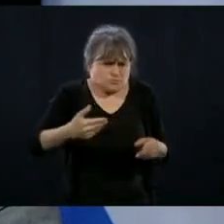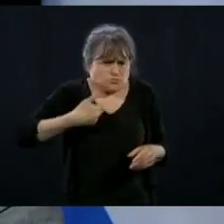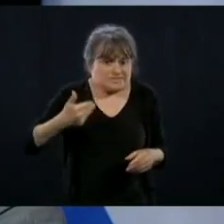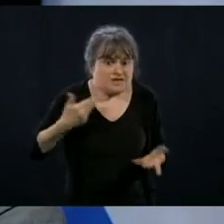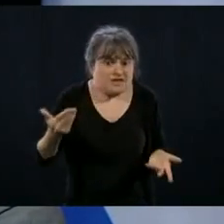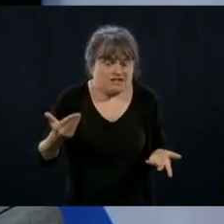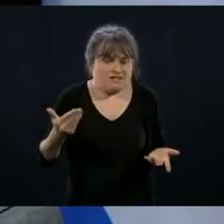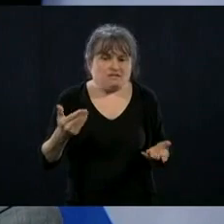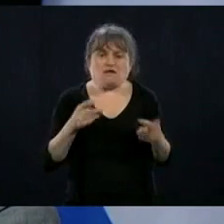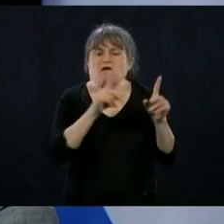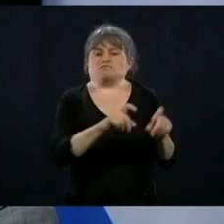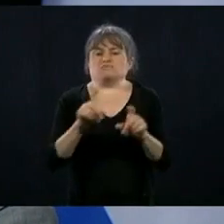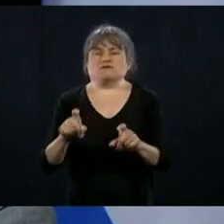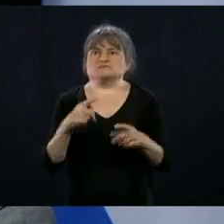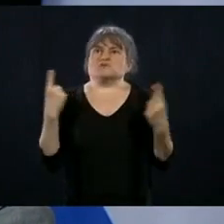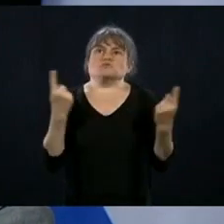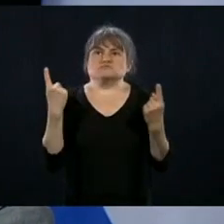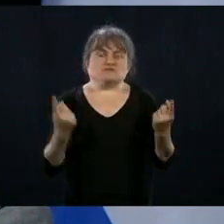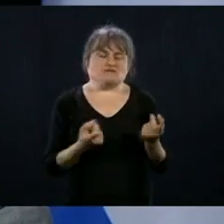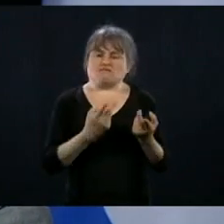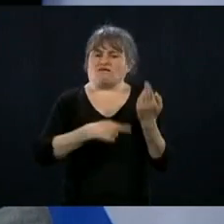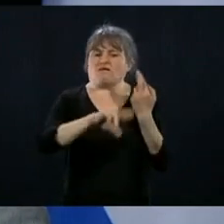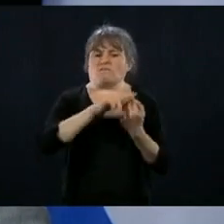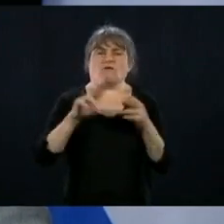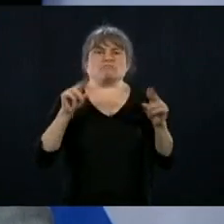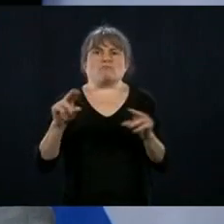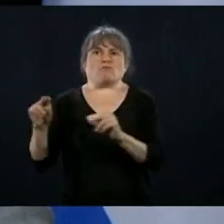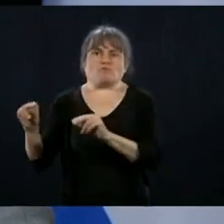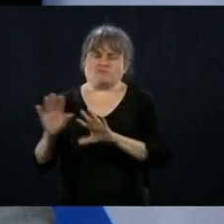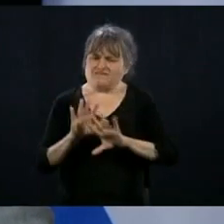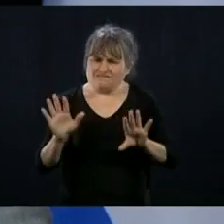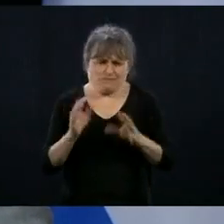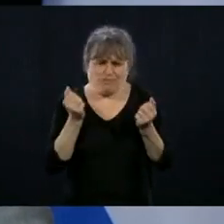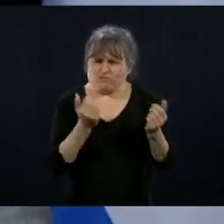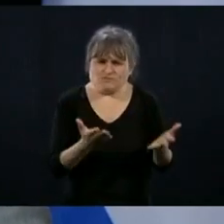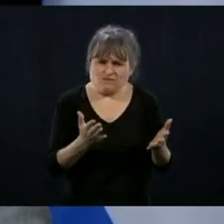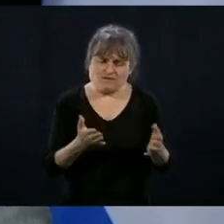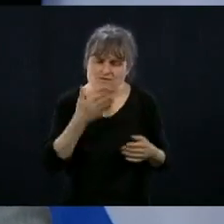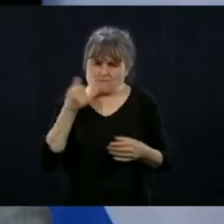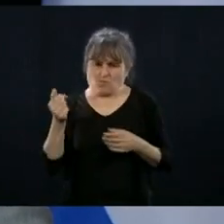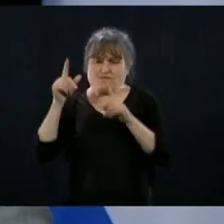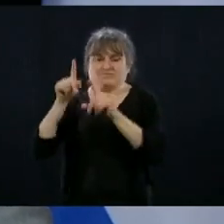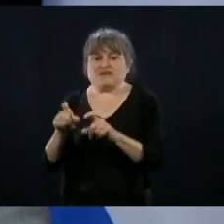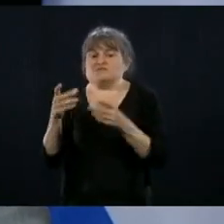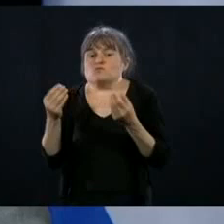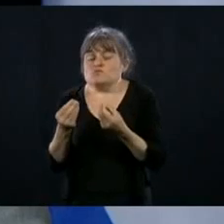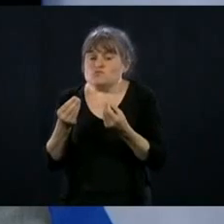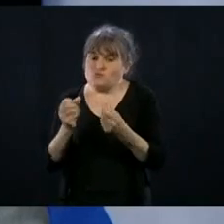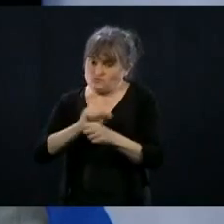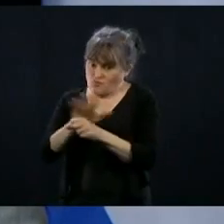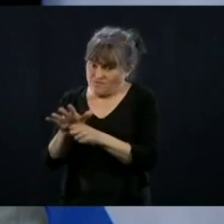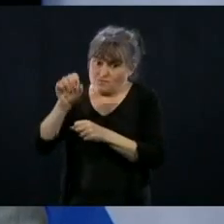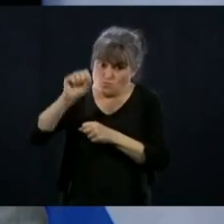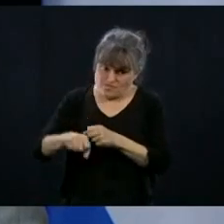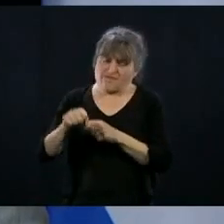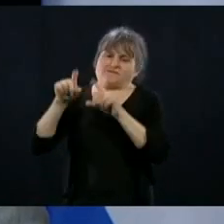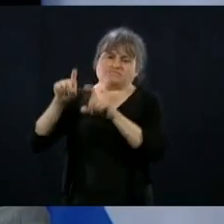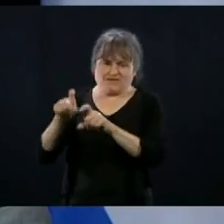had, high rates of positive tests, 15, 60%, which is a good indicator. It means that we are using the test in the